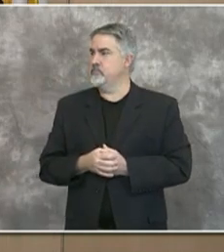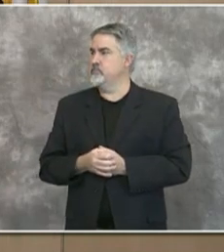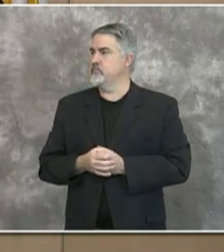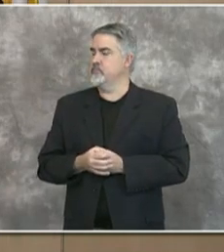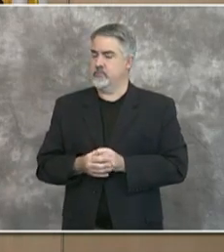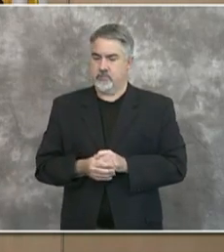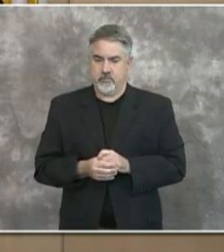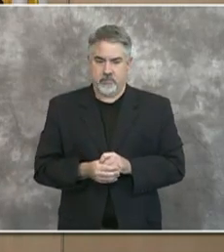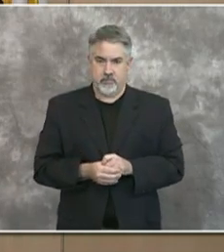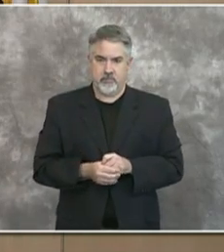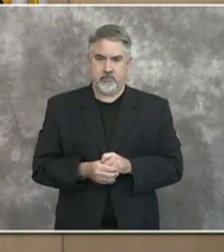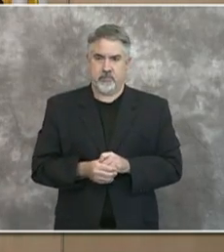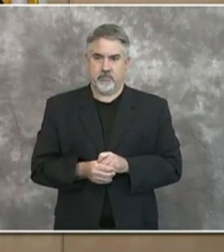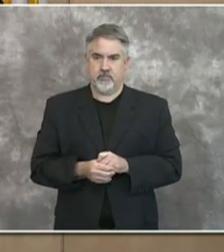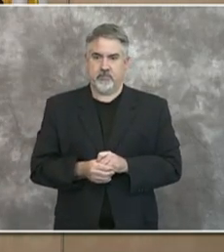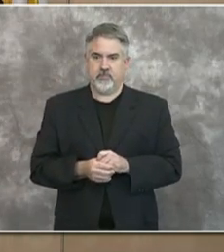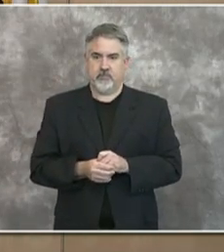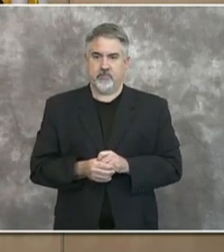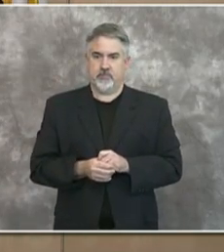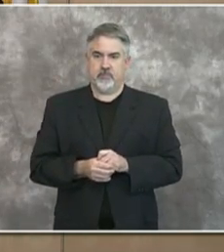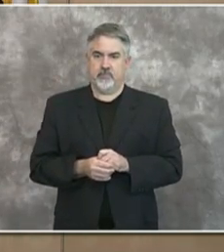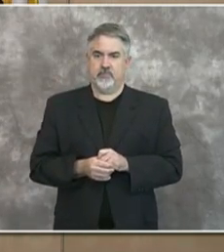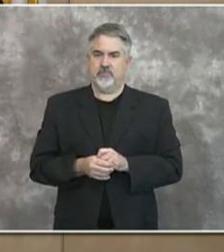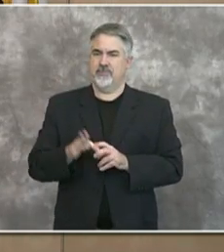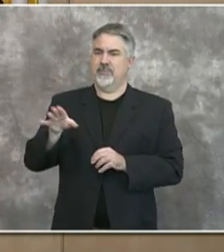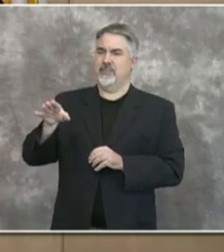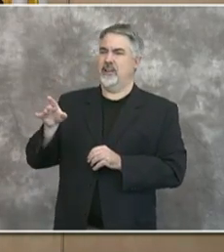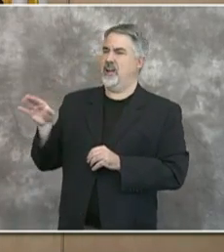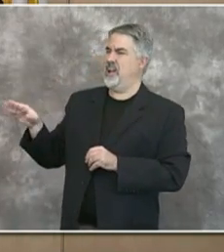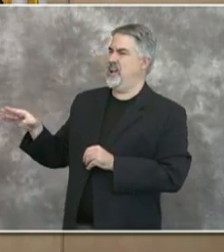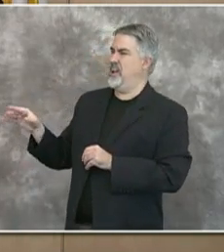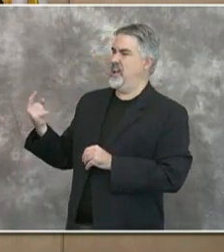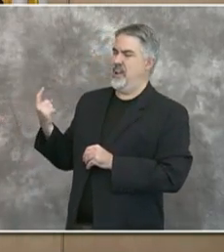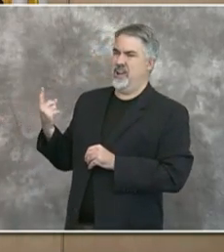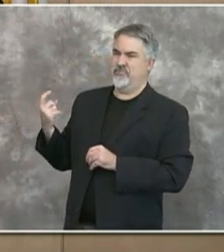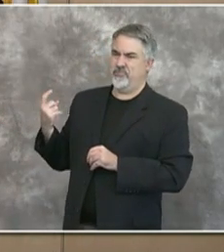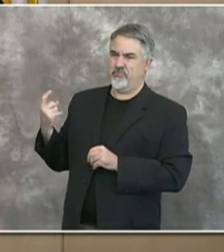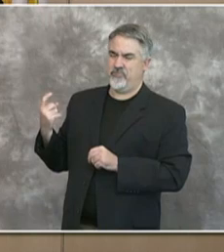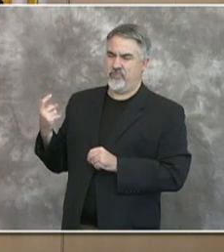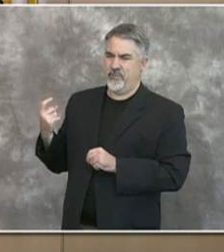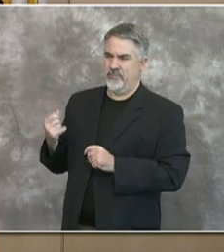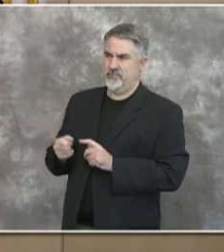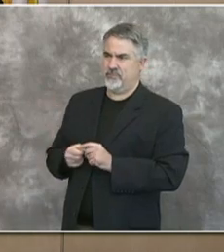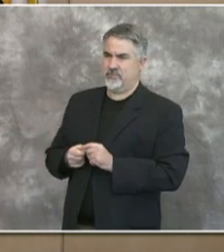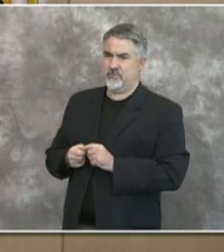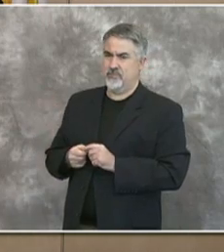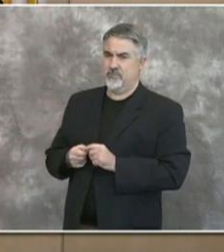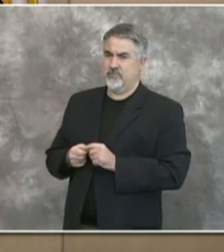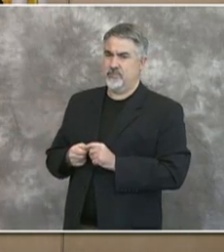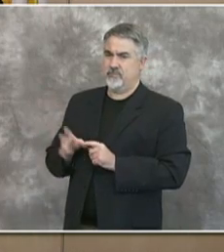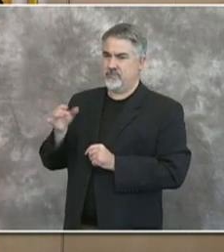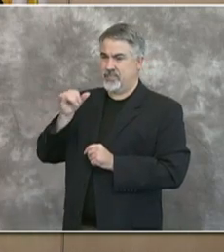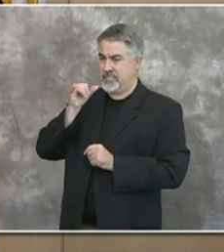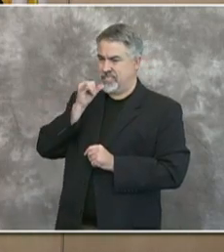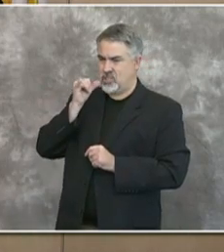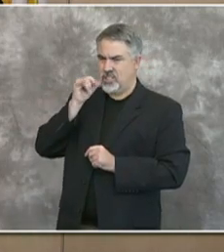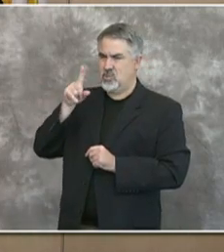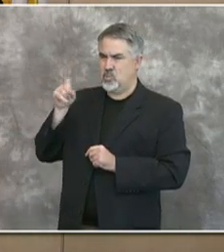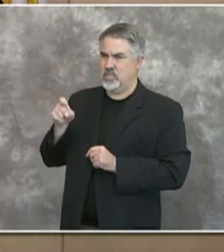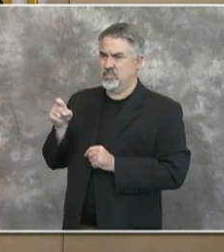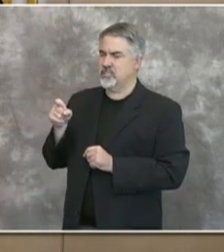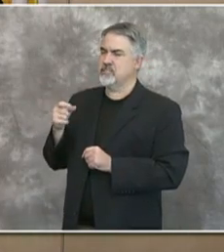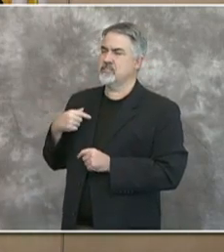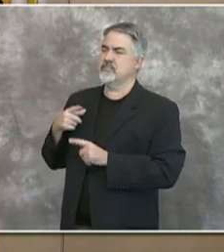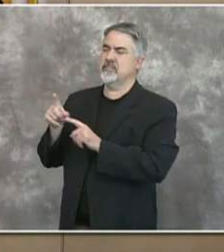Okay, thank you. And on the other part, I'm wondering, this is a follow-up from yesterday, some of the places,